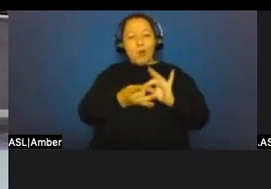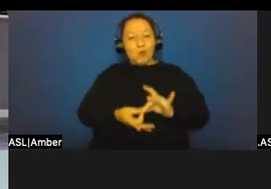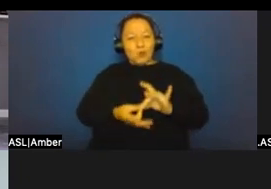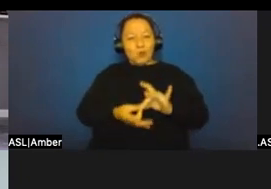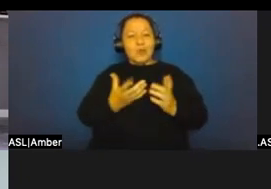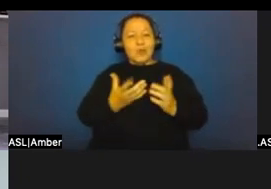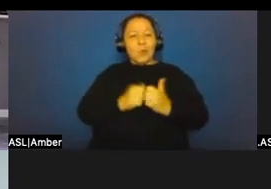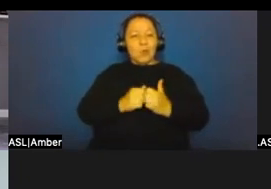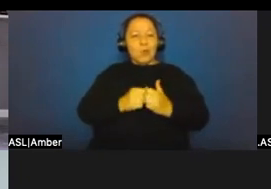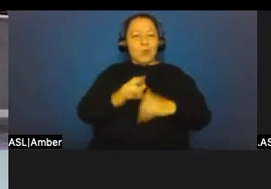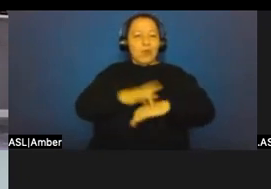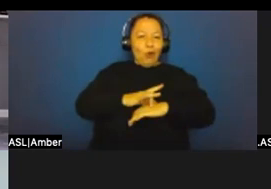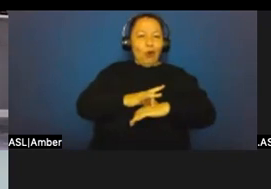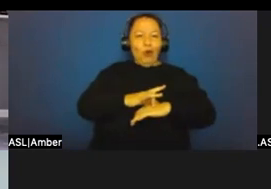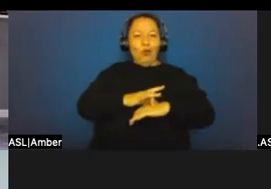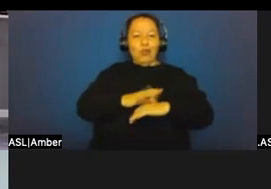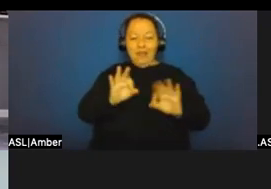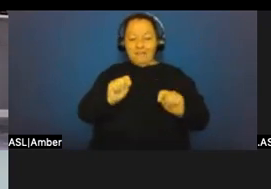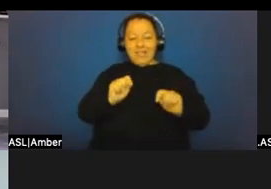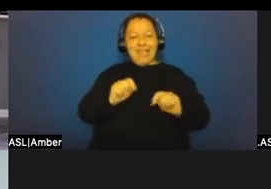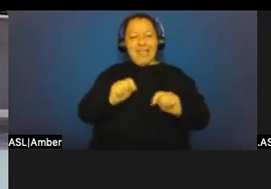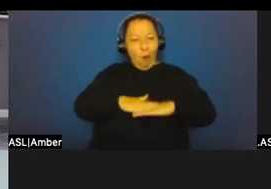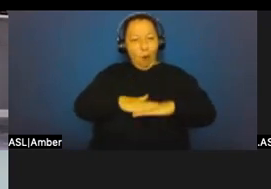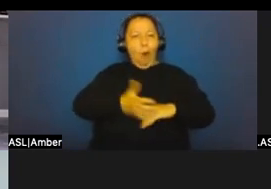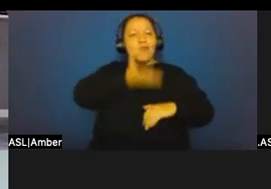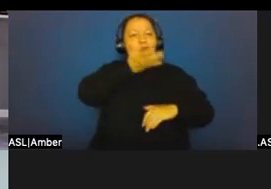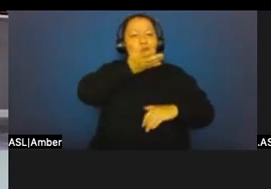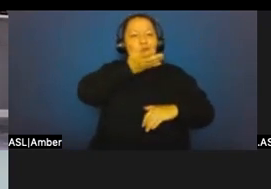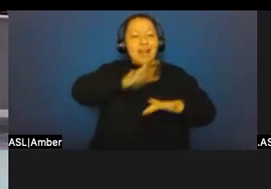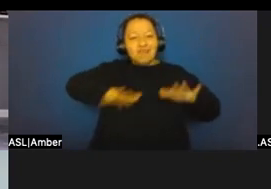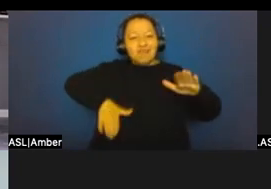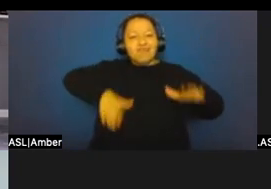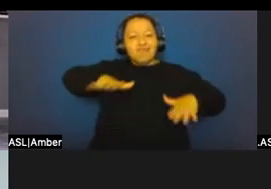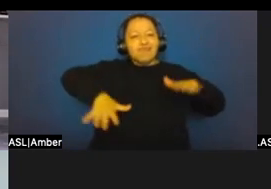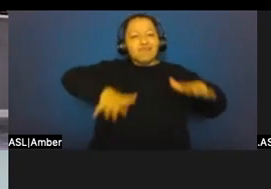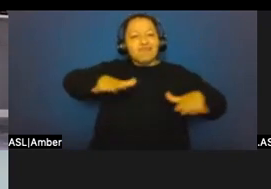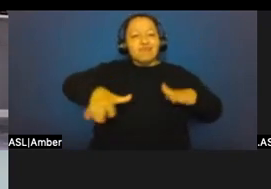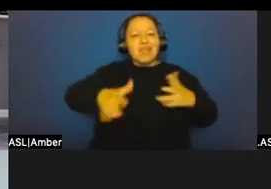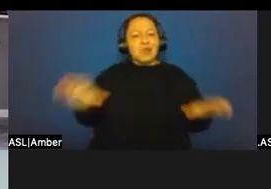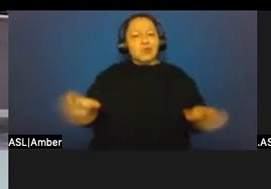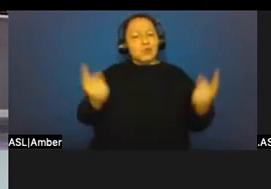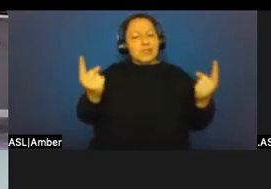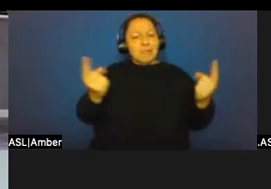her. So do stuff that really takes care of you. Drink your water.